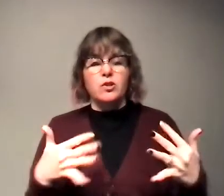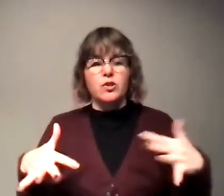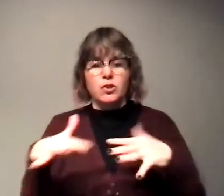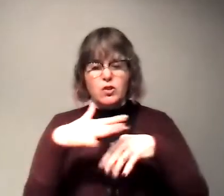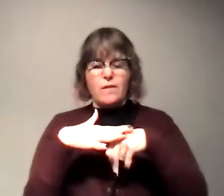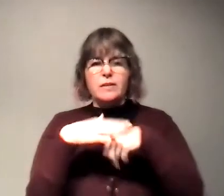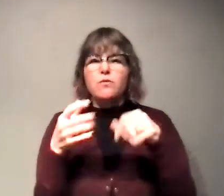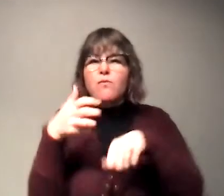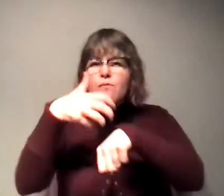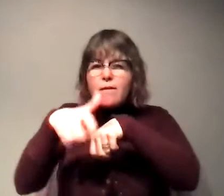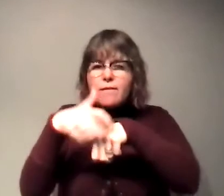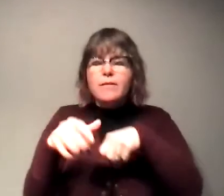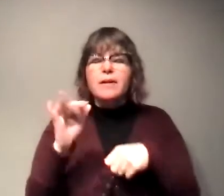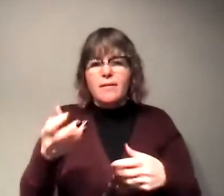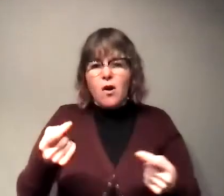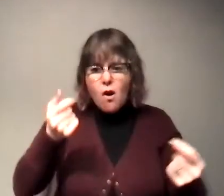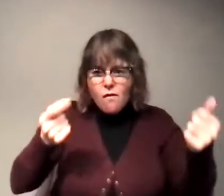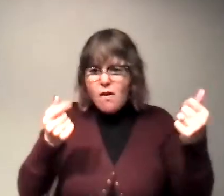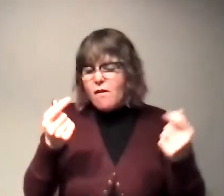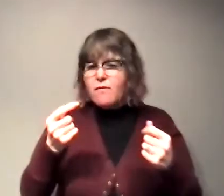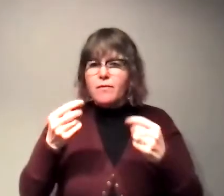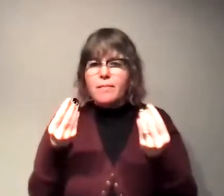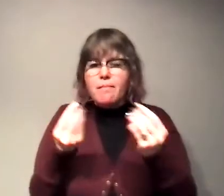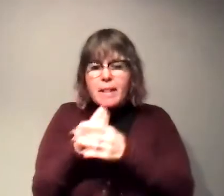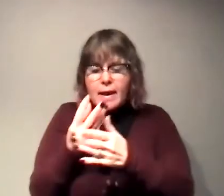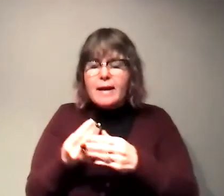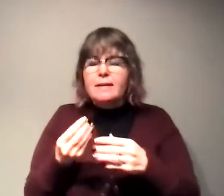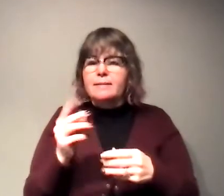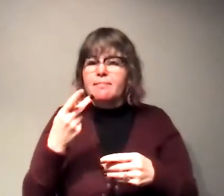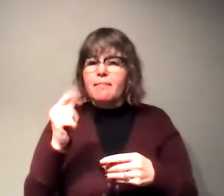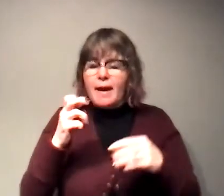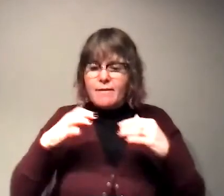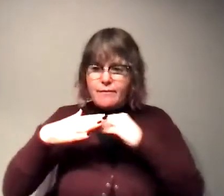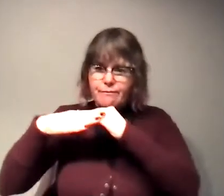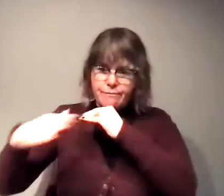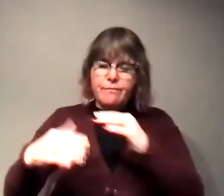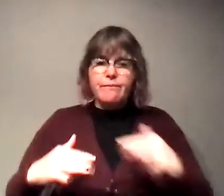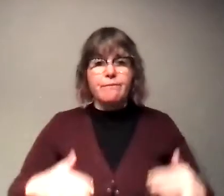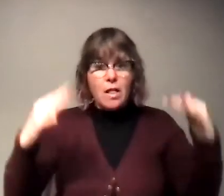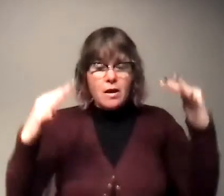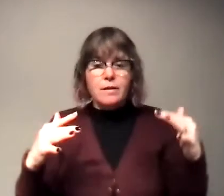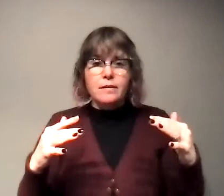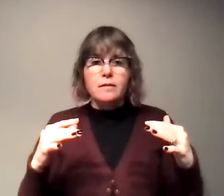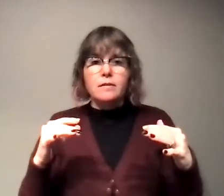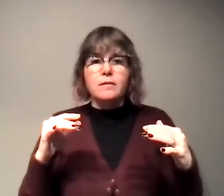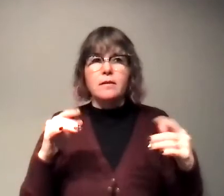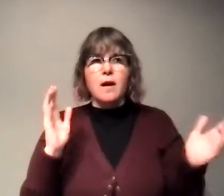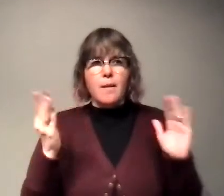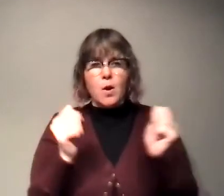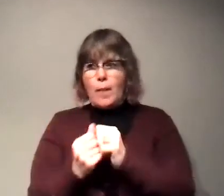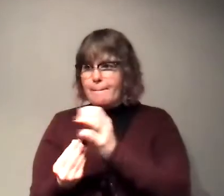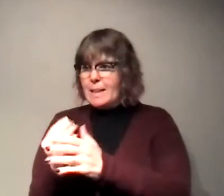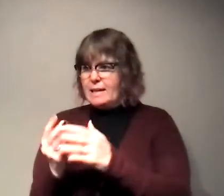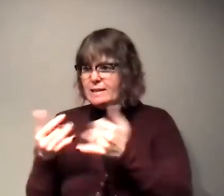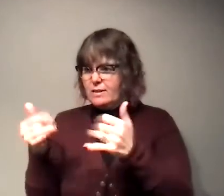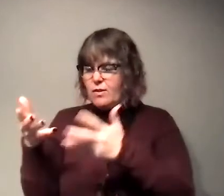think about if you took out all the plants and paved it, and then there was a flood, versus if all the plants are there and then there's a flood. So